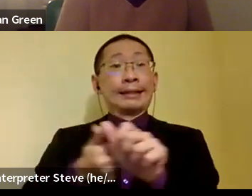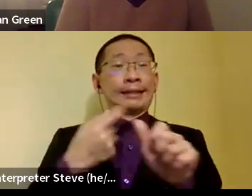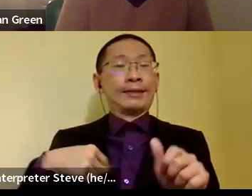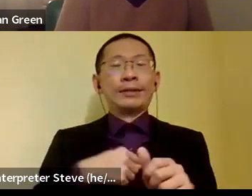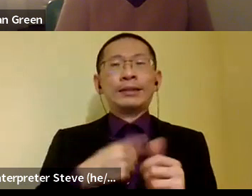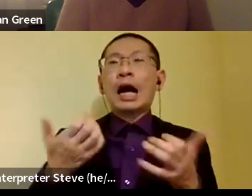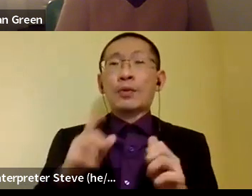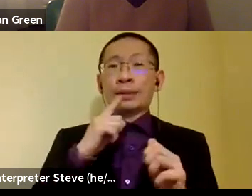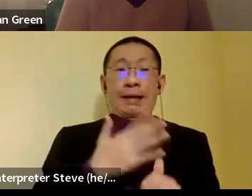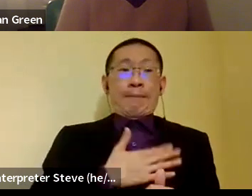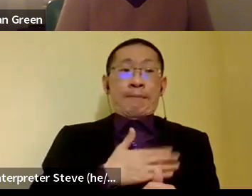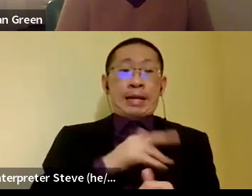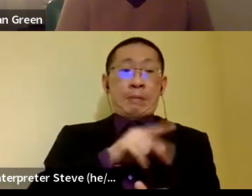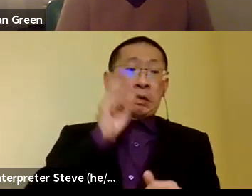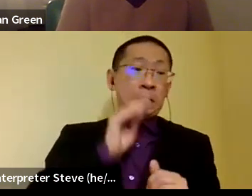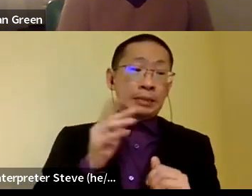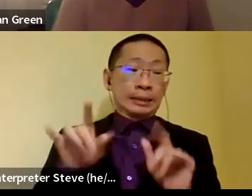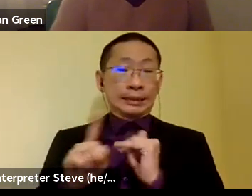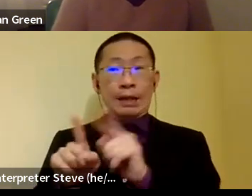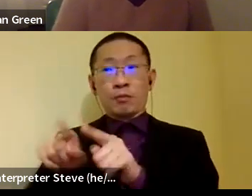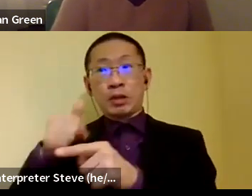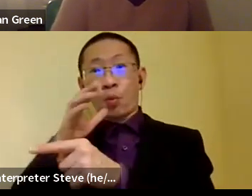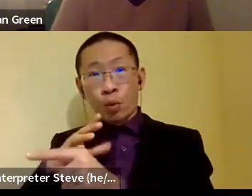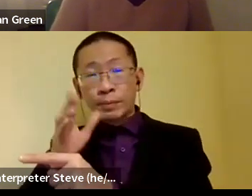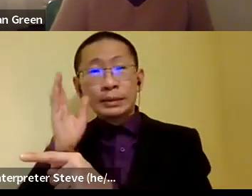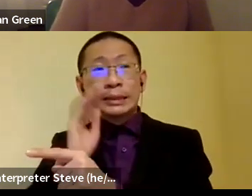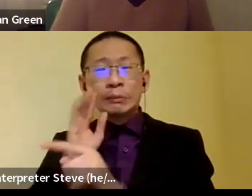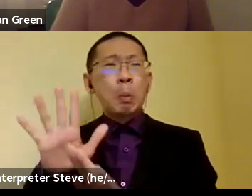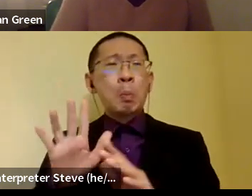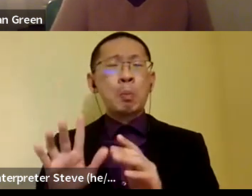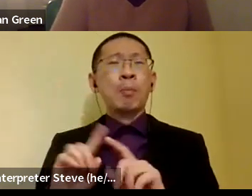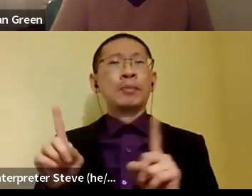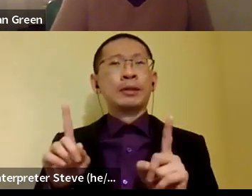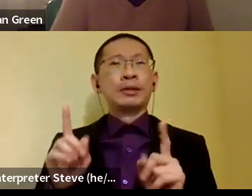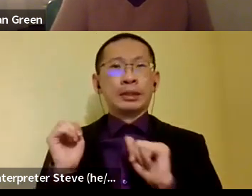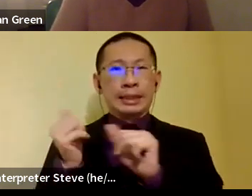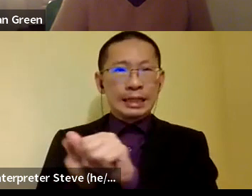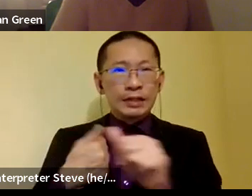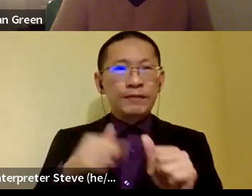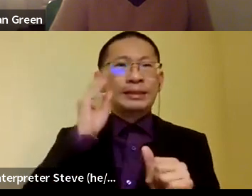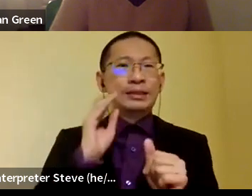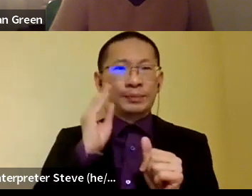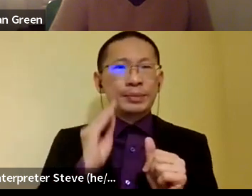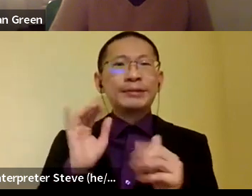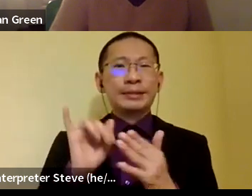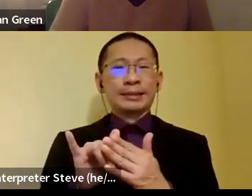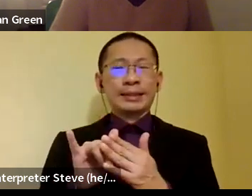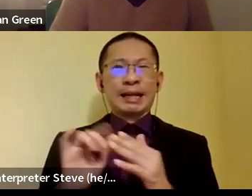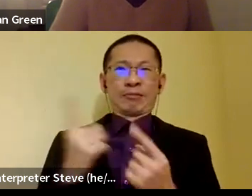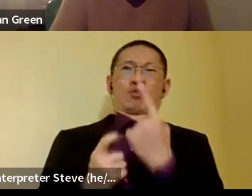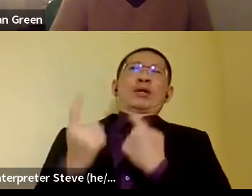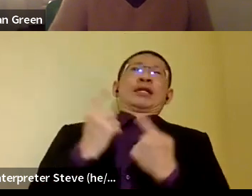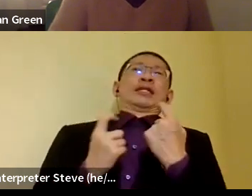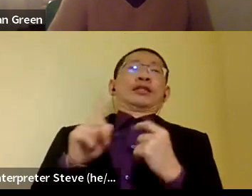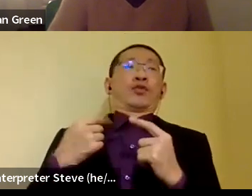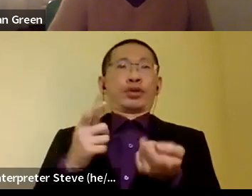don't want to equate my personal experience with any of those women, you know, that we experience. So when you are actually trying to